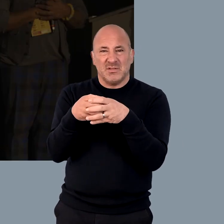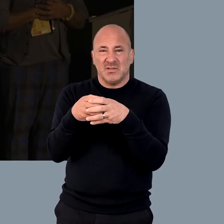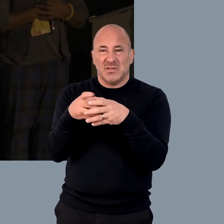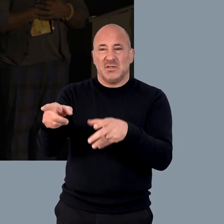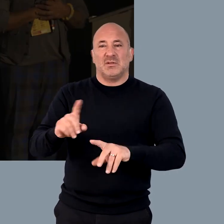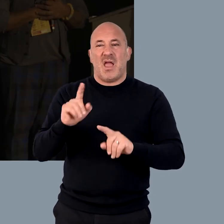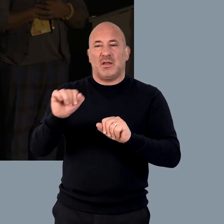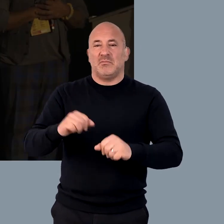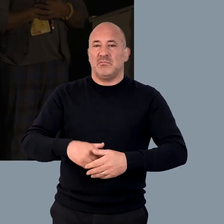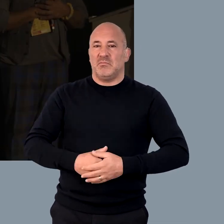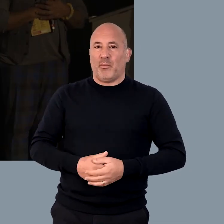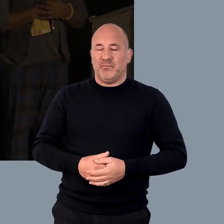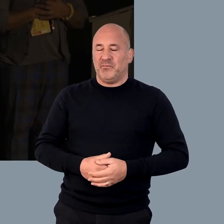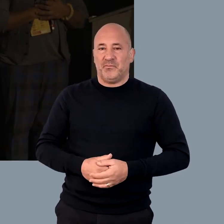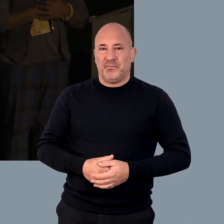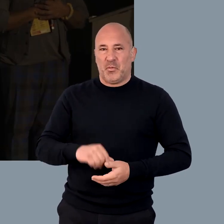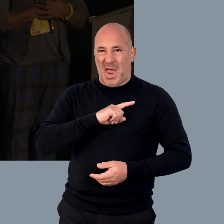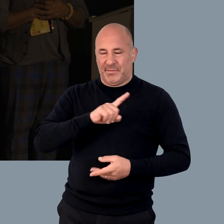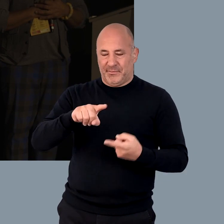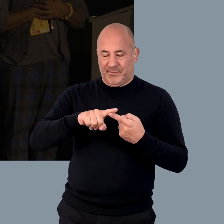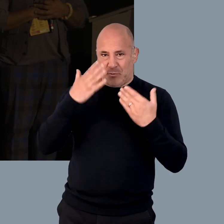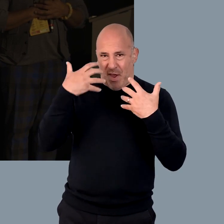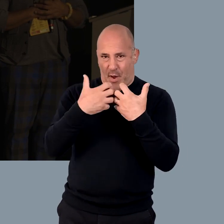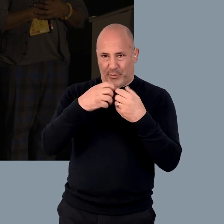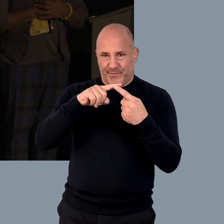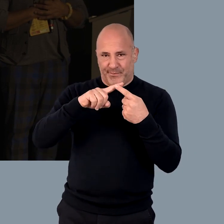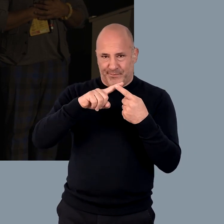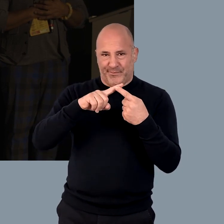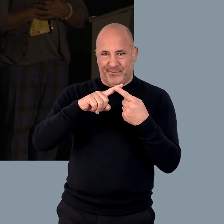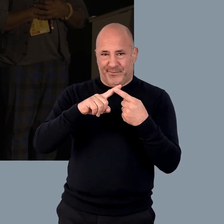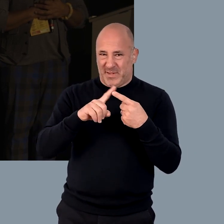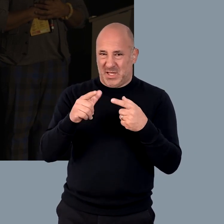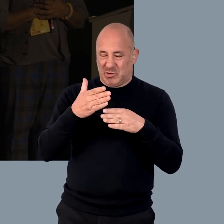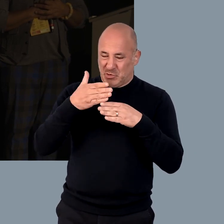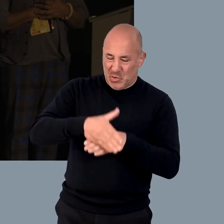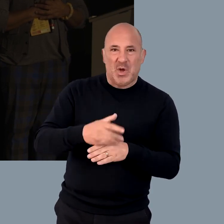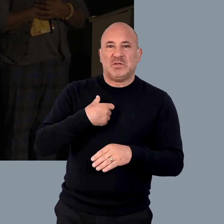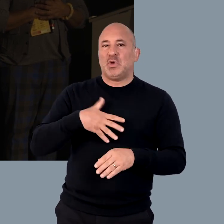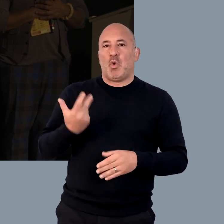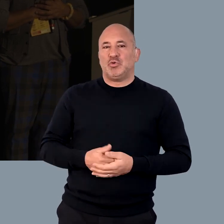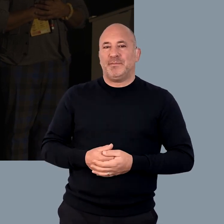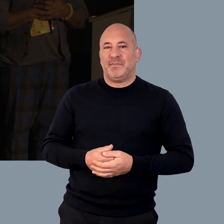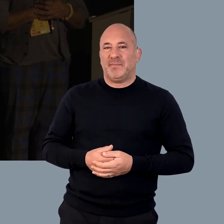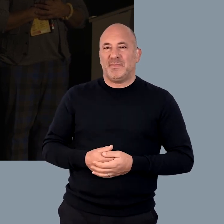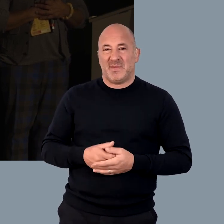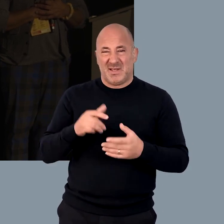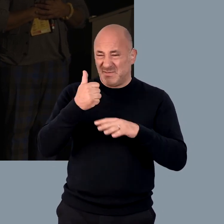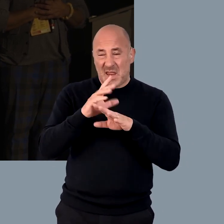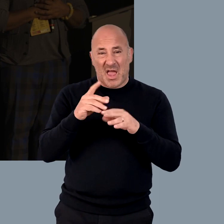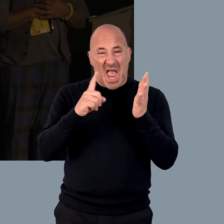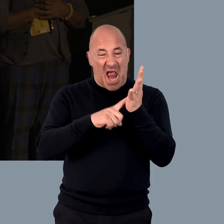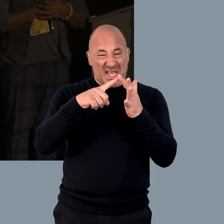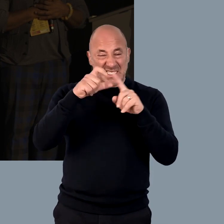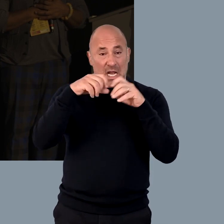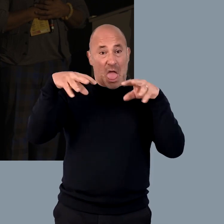there was departments that were very much, there was the maintenance departments who were very much, no, we don't do that because A, we don't know how to, and that's too much work, and